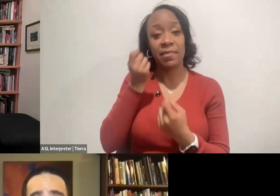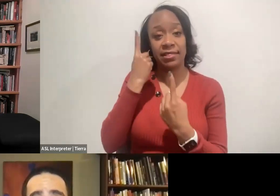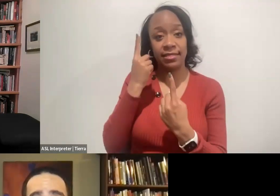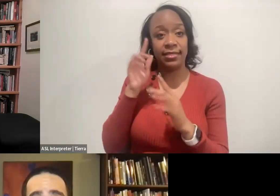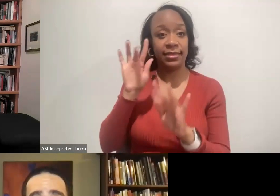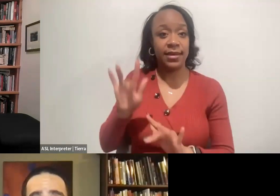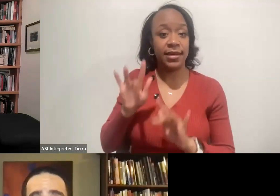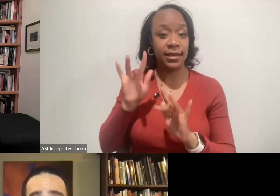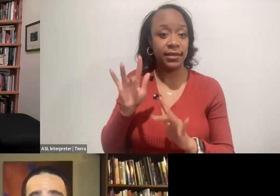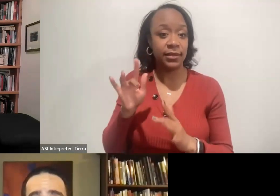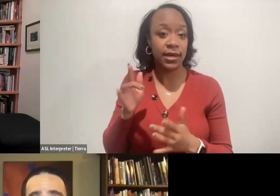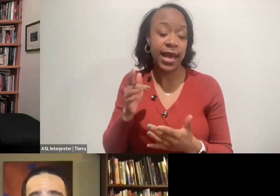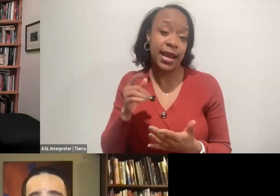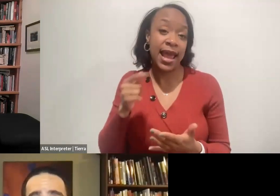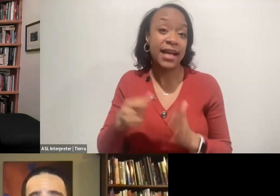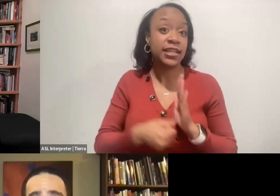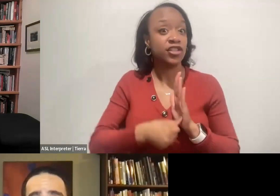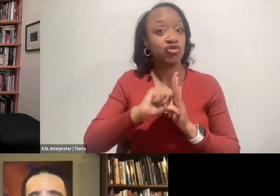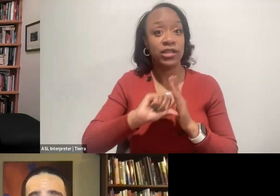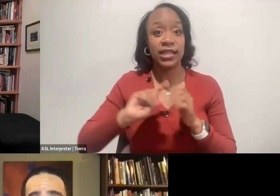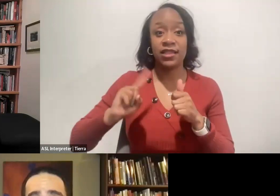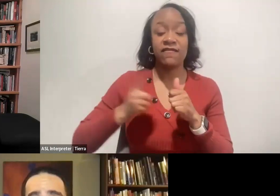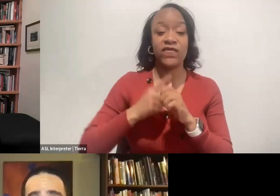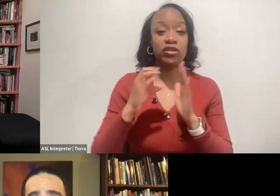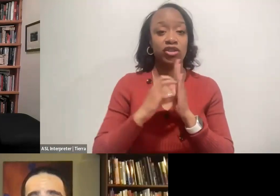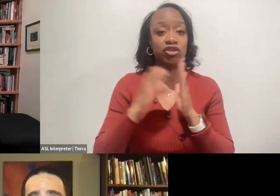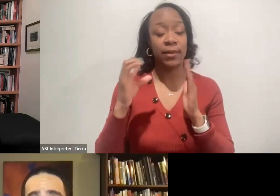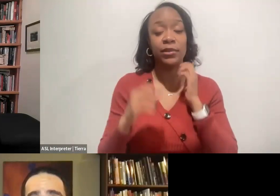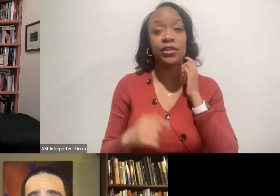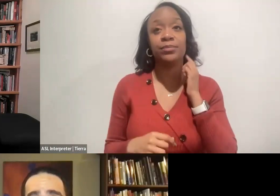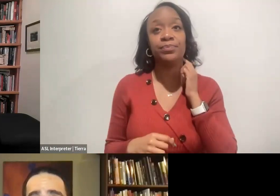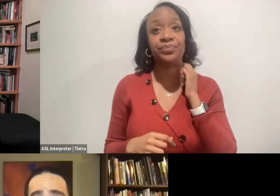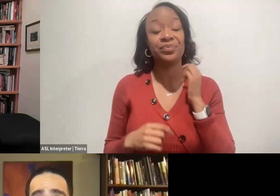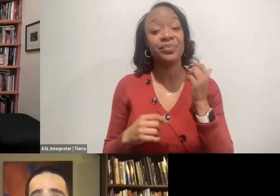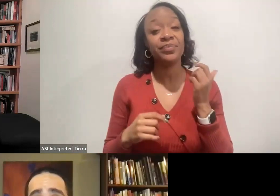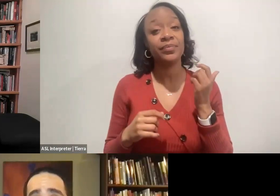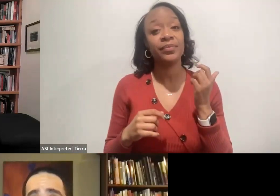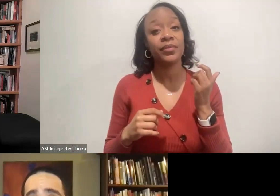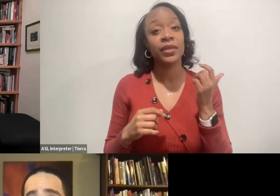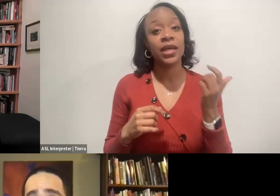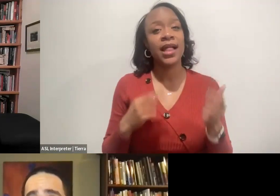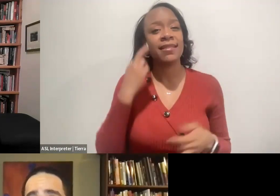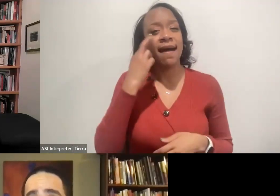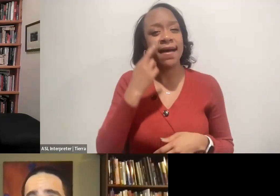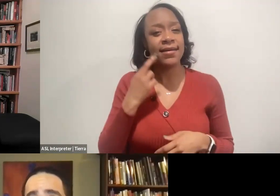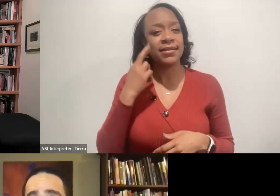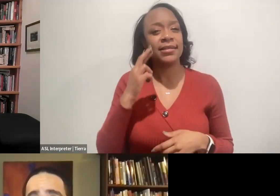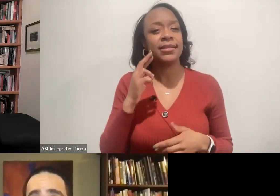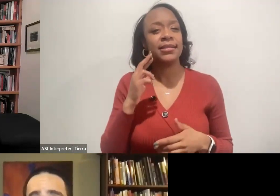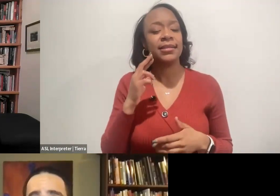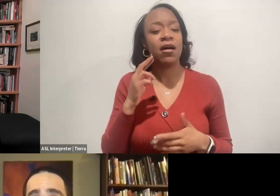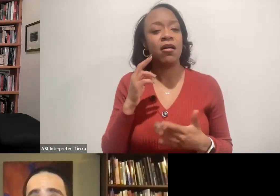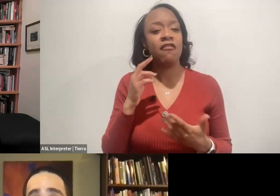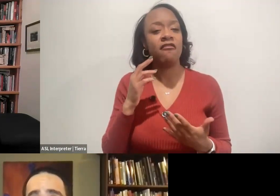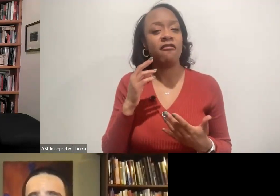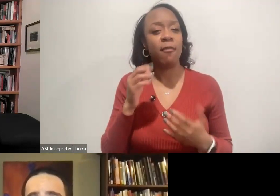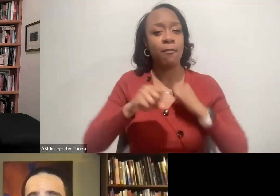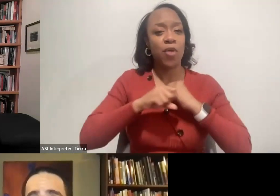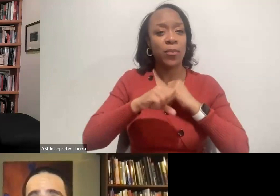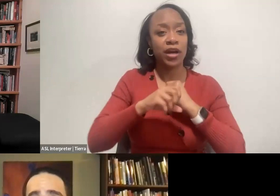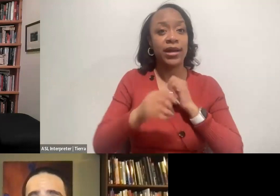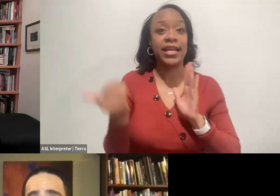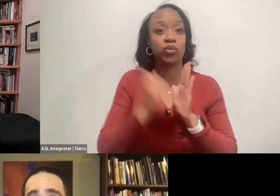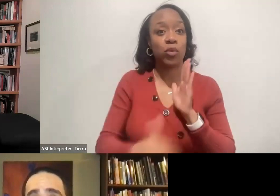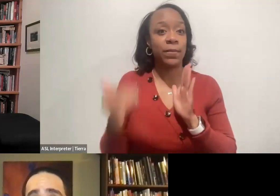as I stress in the first chapter of War Made Invisible, the essence of propaganda is repetition. It's not